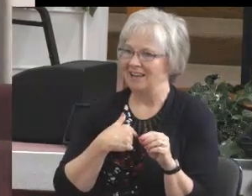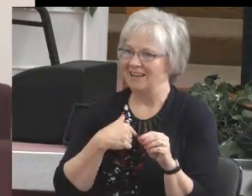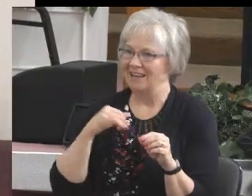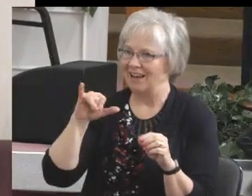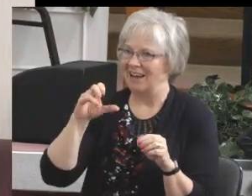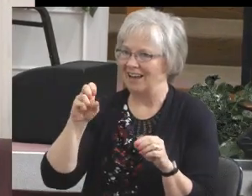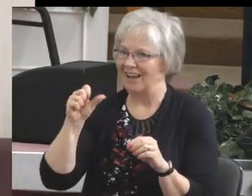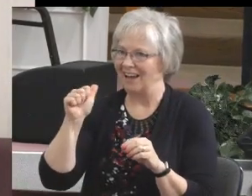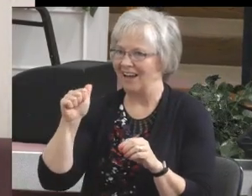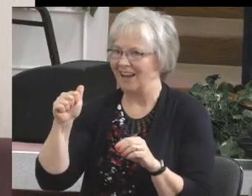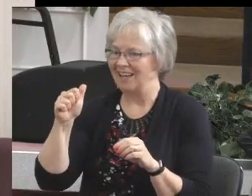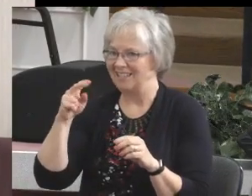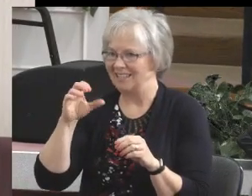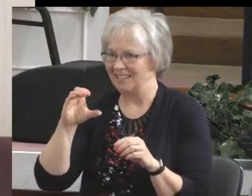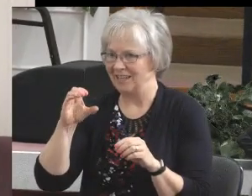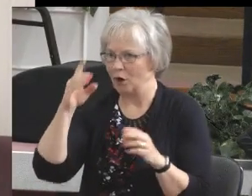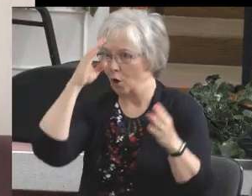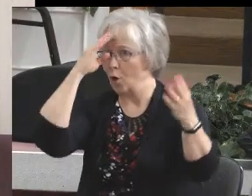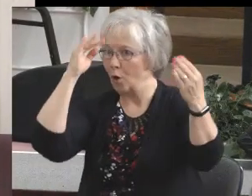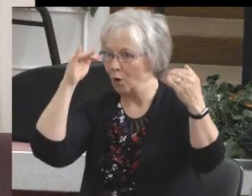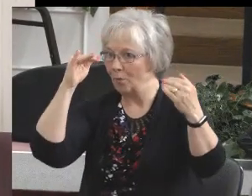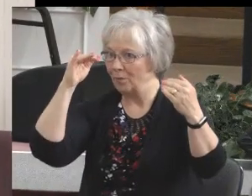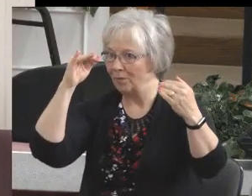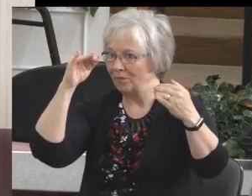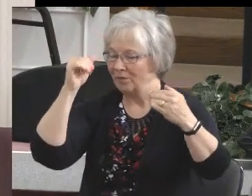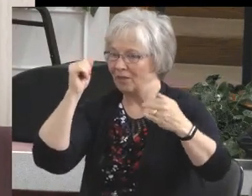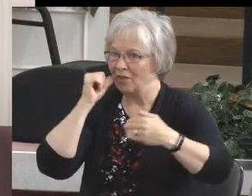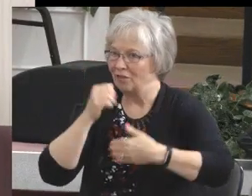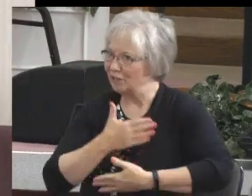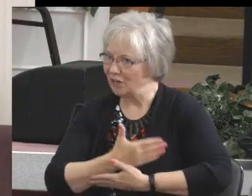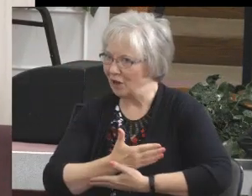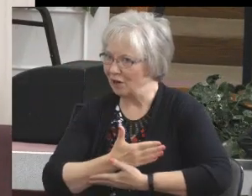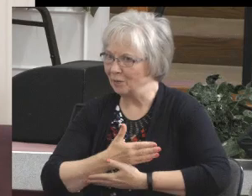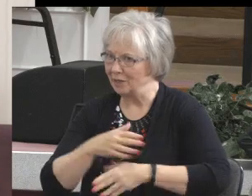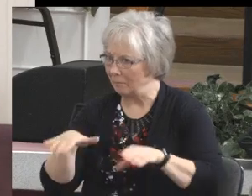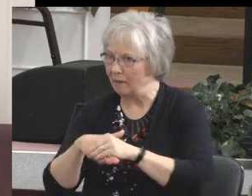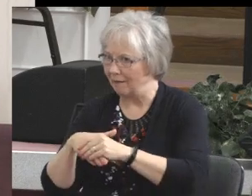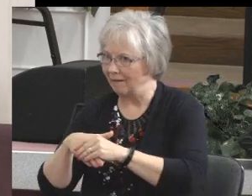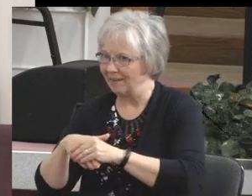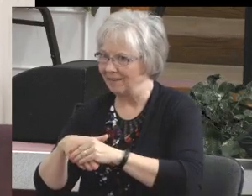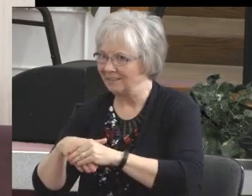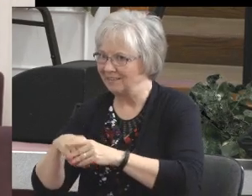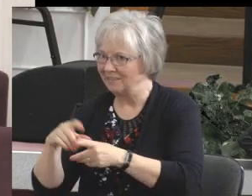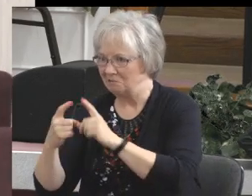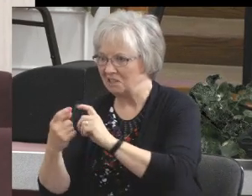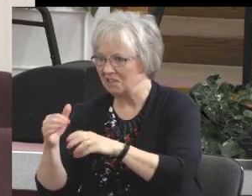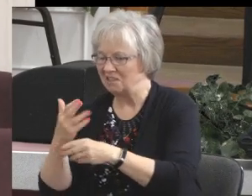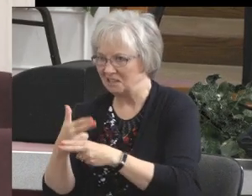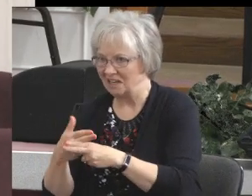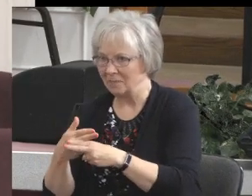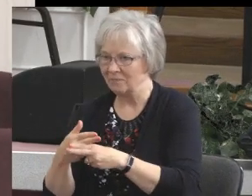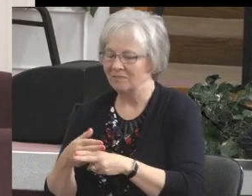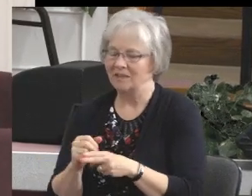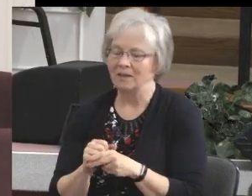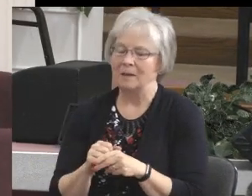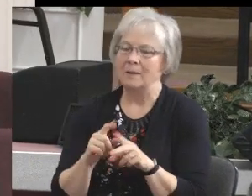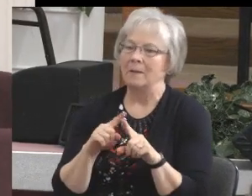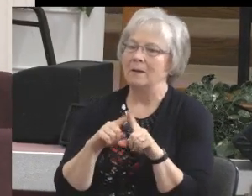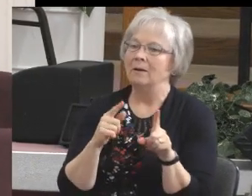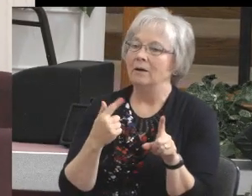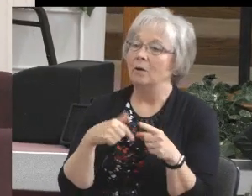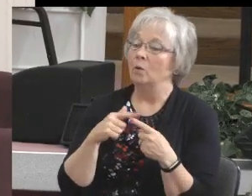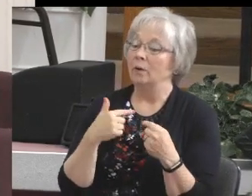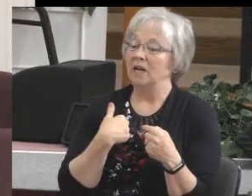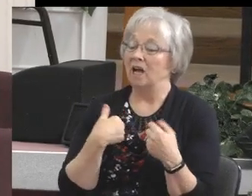name. And so the name of the daughters didn't pass on quite as much. But you know,